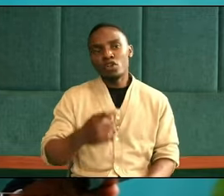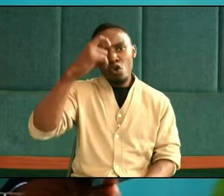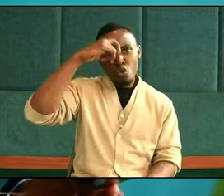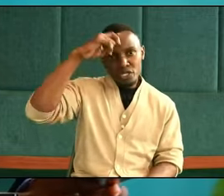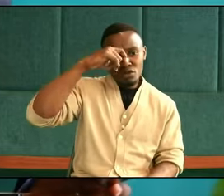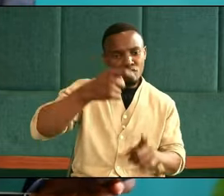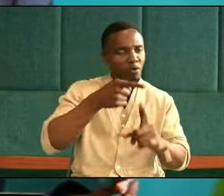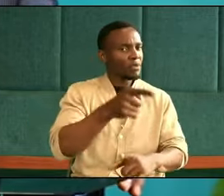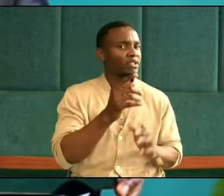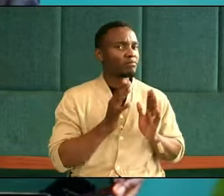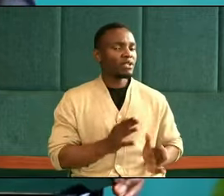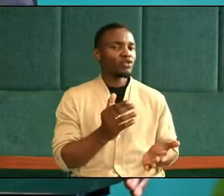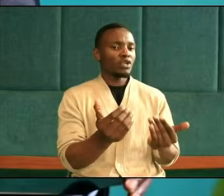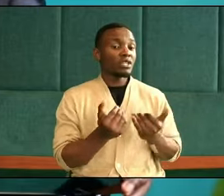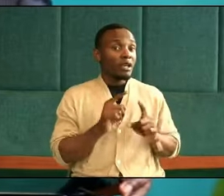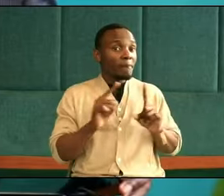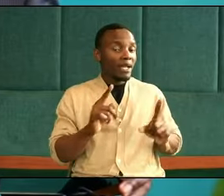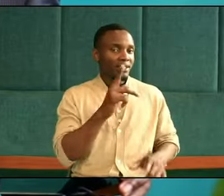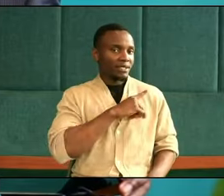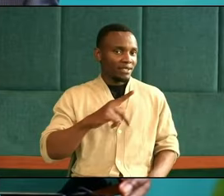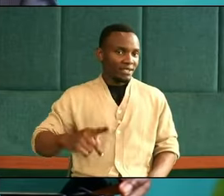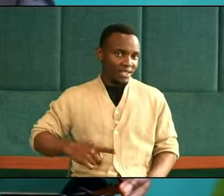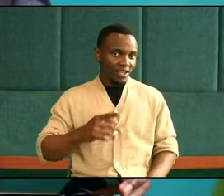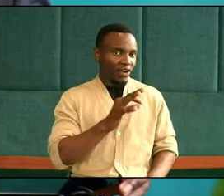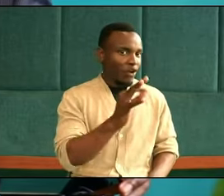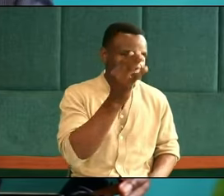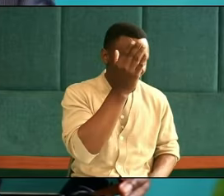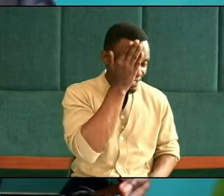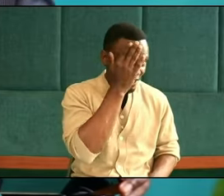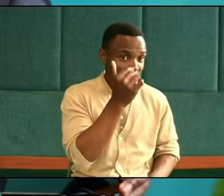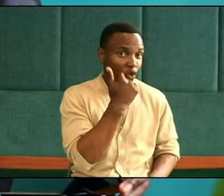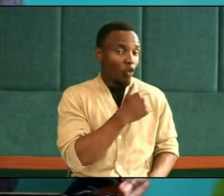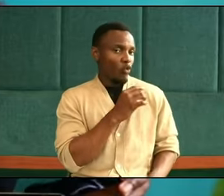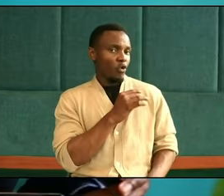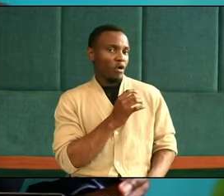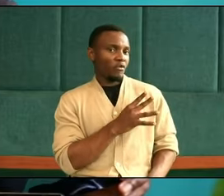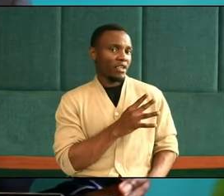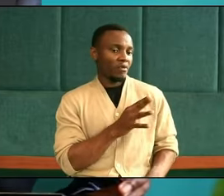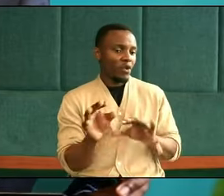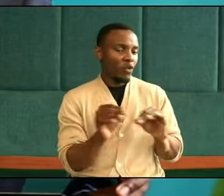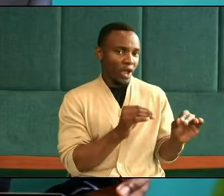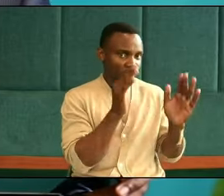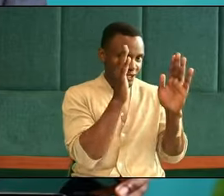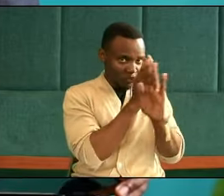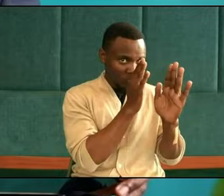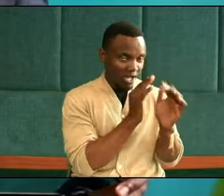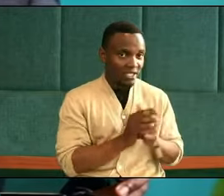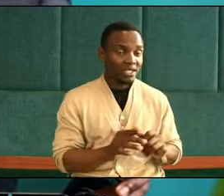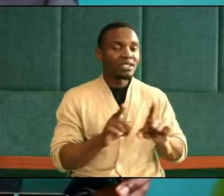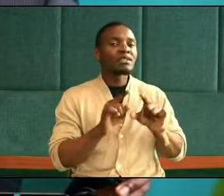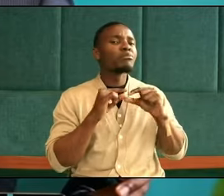God was needed. But the king of Israel, afraid going further down, the